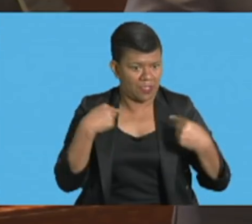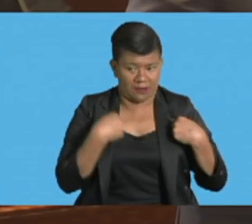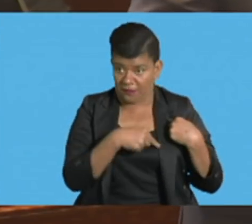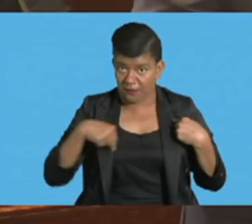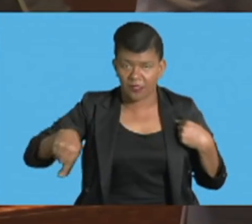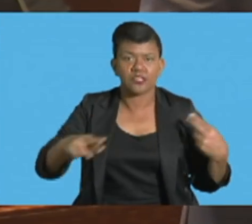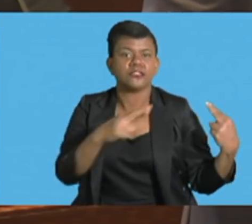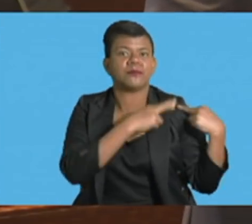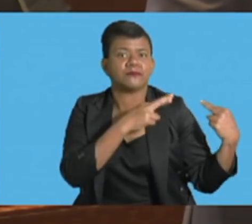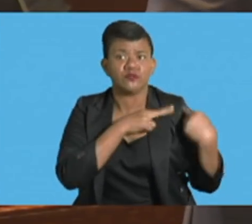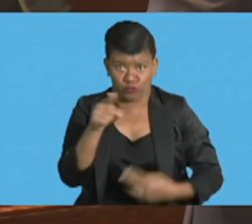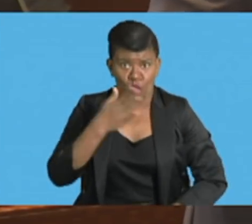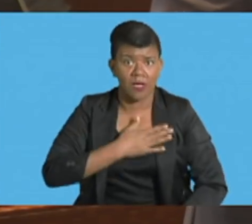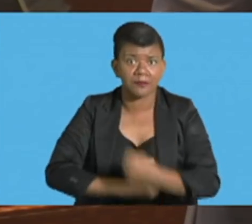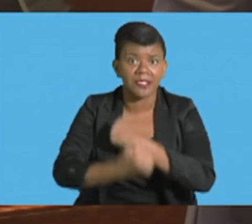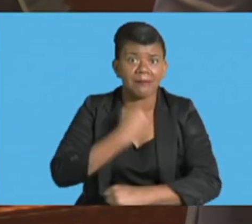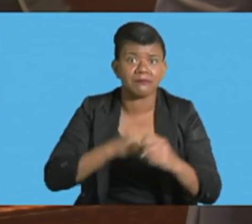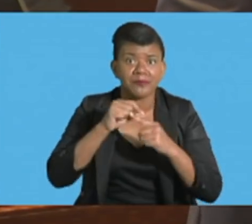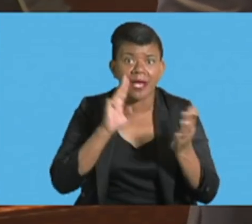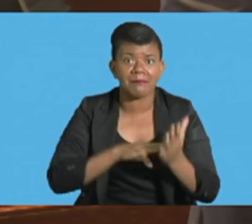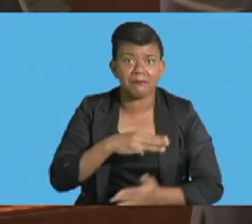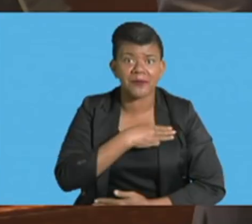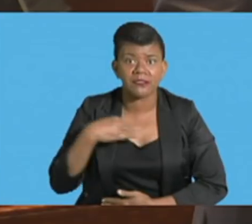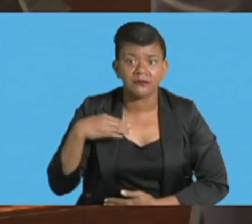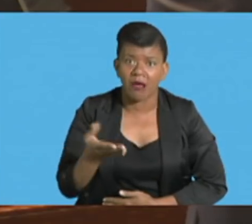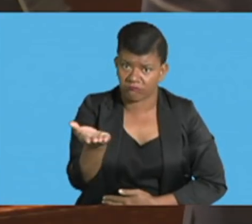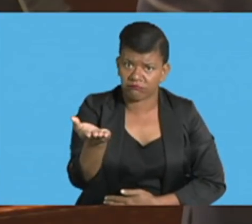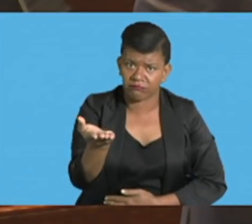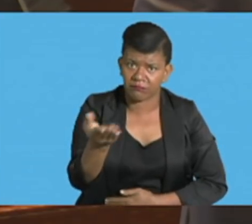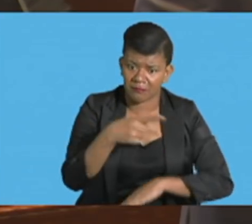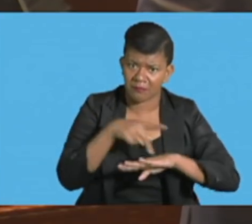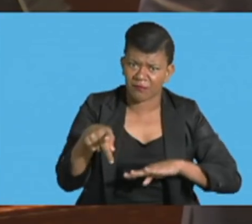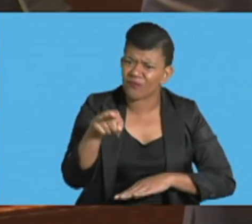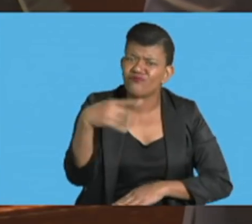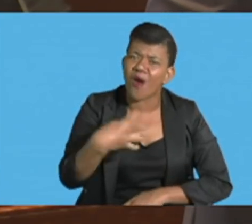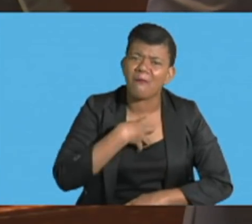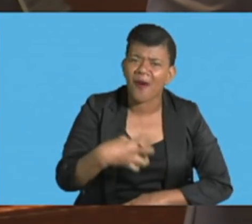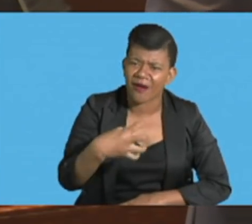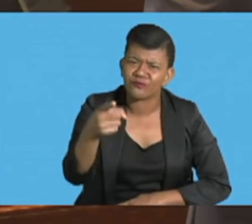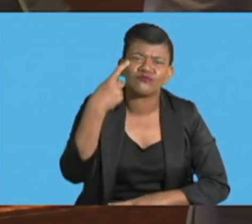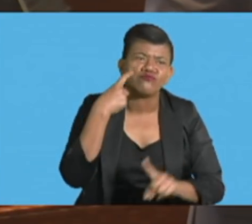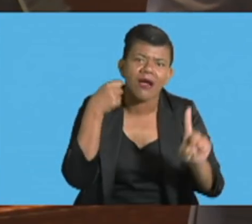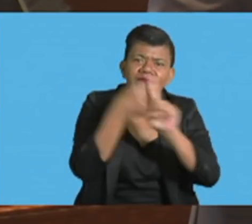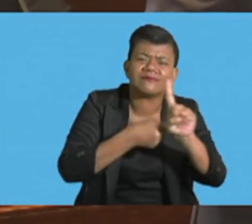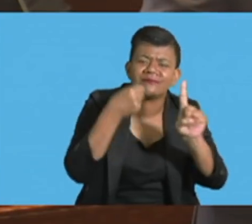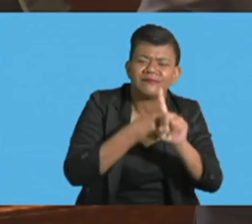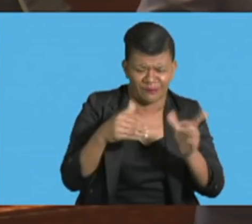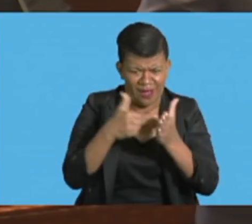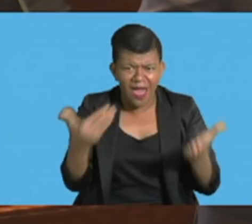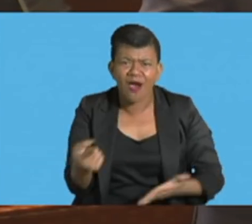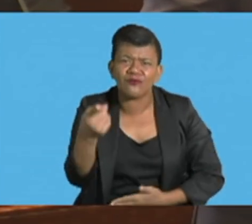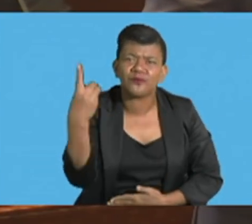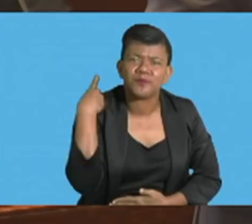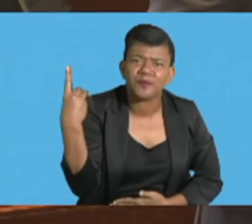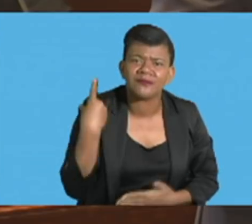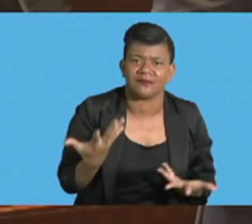of Parliament. You aren't running for office anymore. In this job, you have a duty to protect the